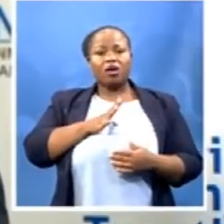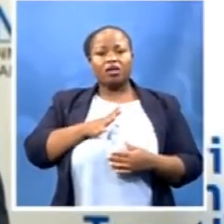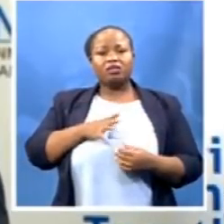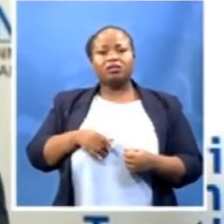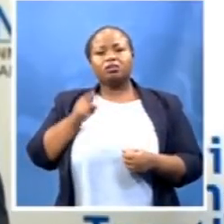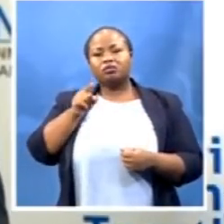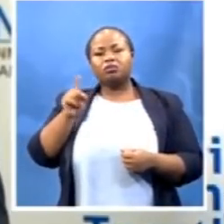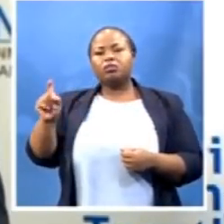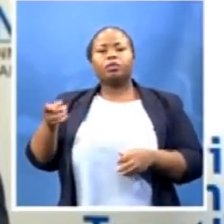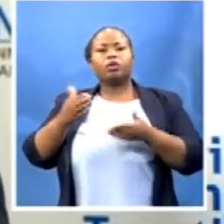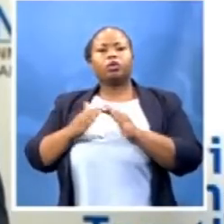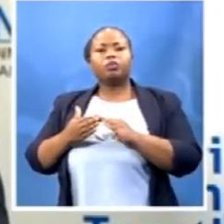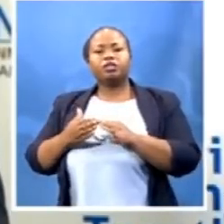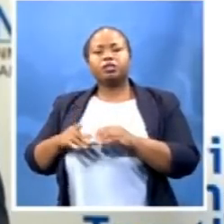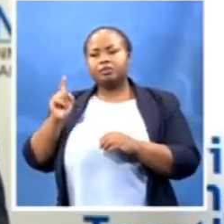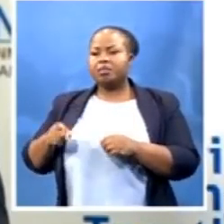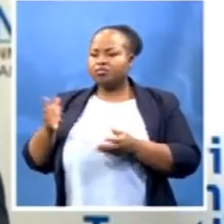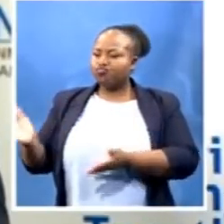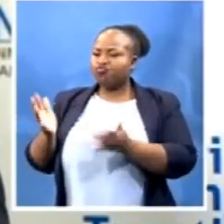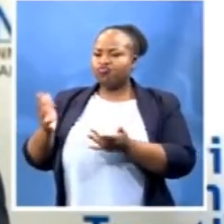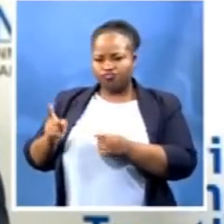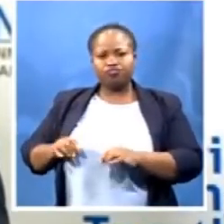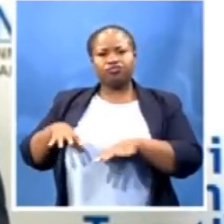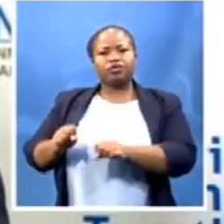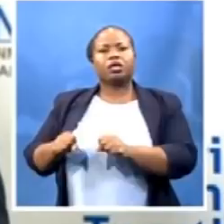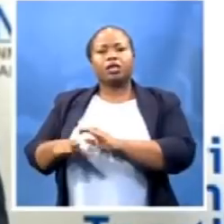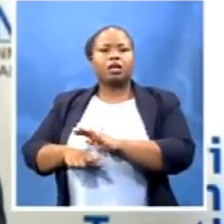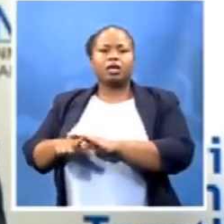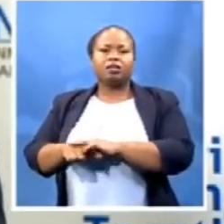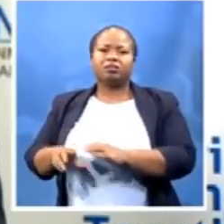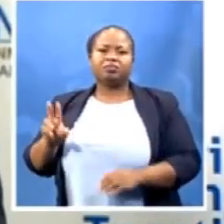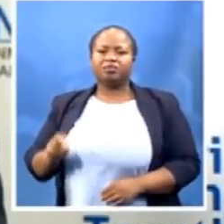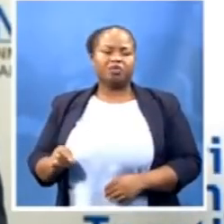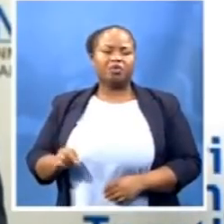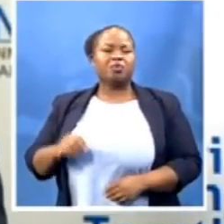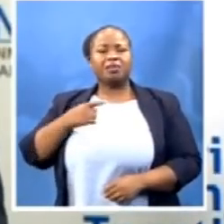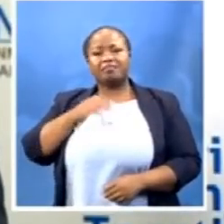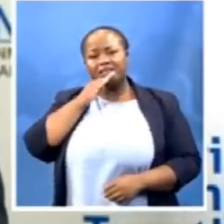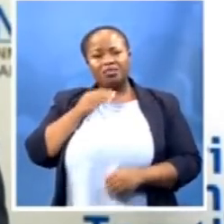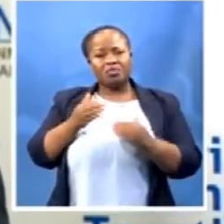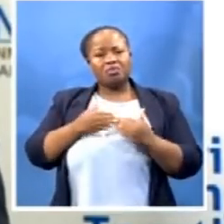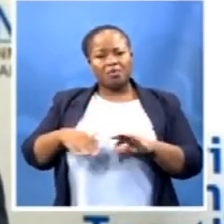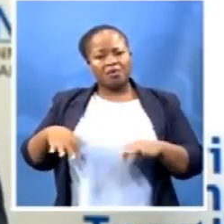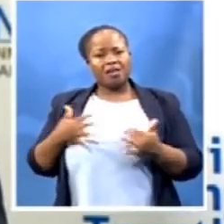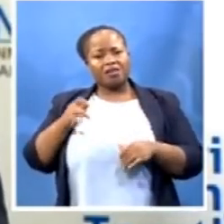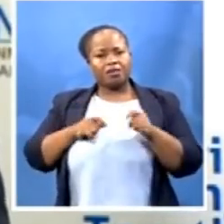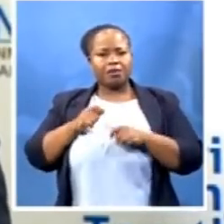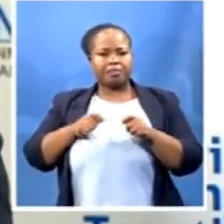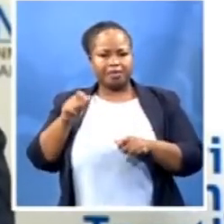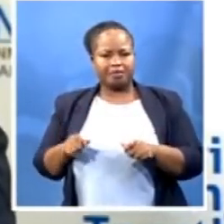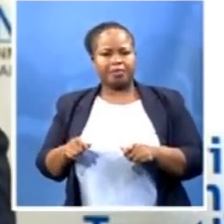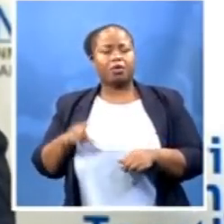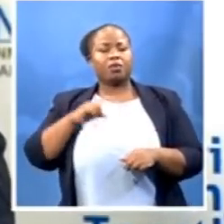land and portray government as not caring for the people of Gauteng. There are anarchic elements